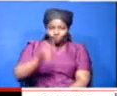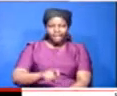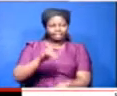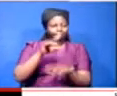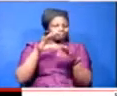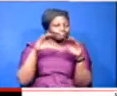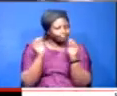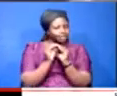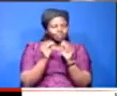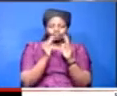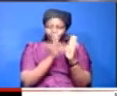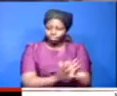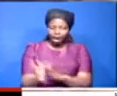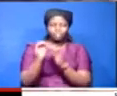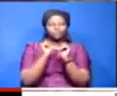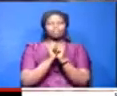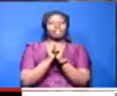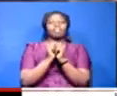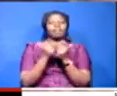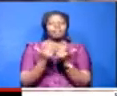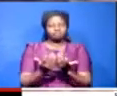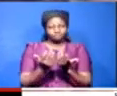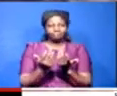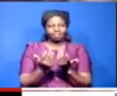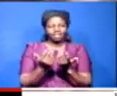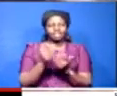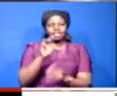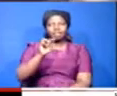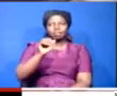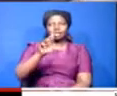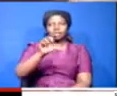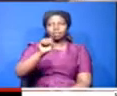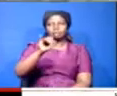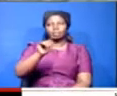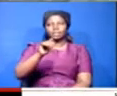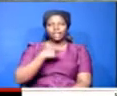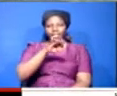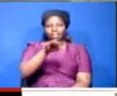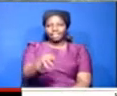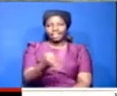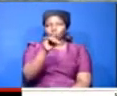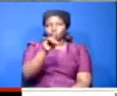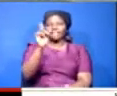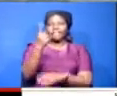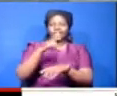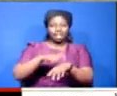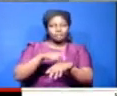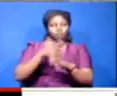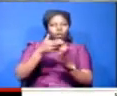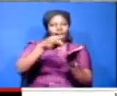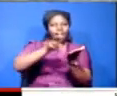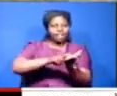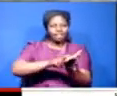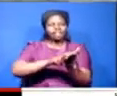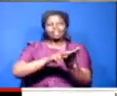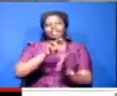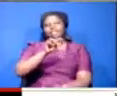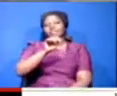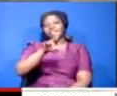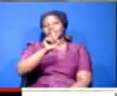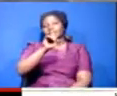together. Marsabit, we have 3,000. This is the first time you are registering Marsabit. The president added that through the